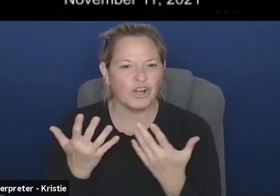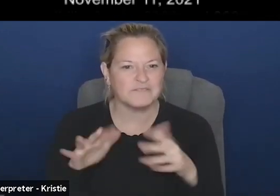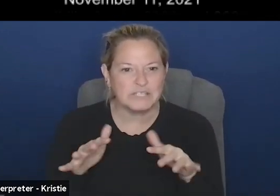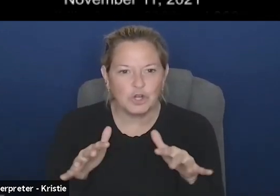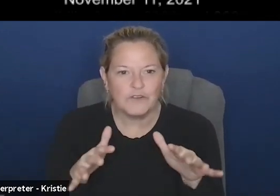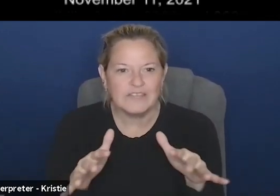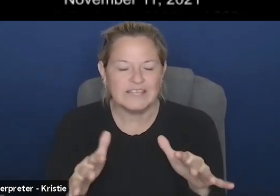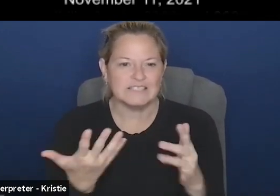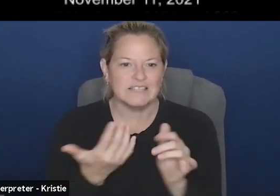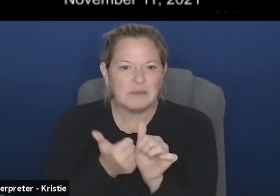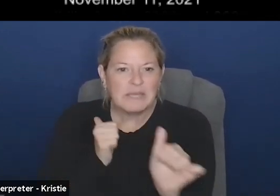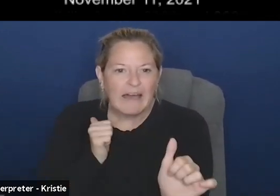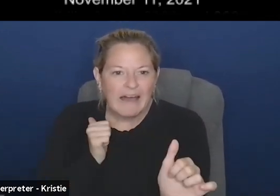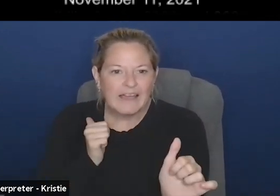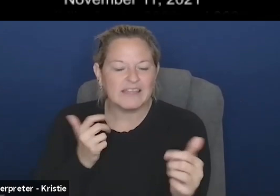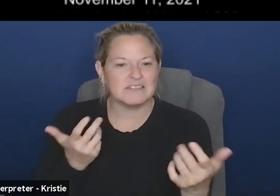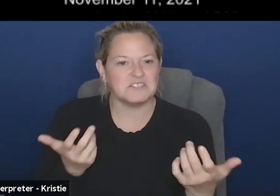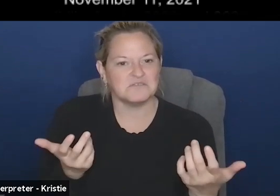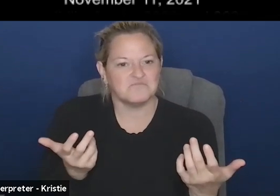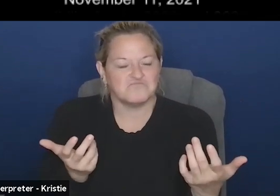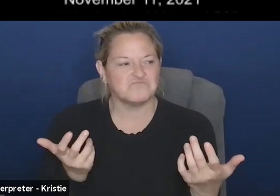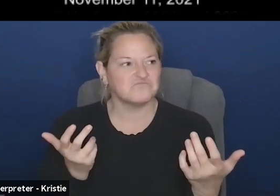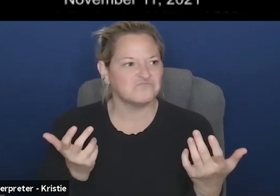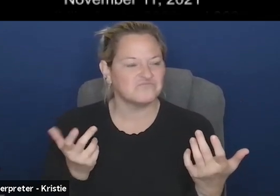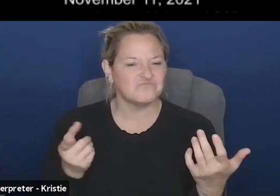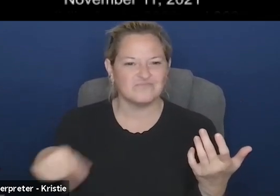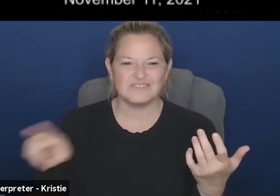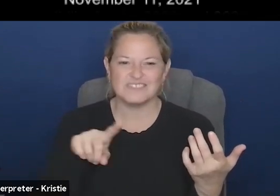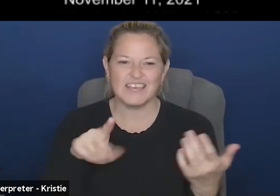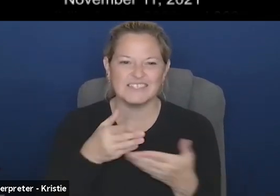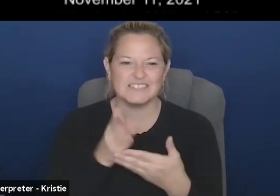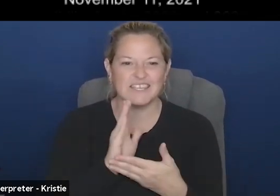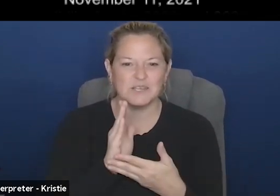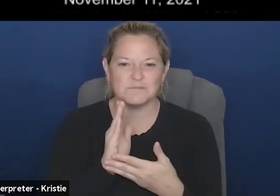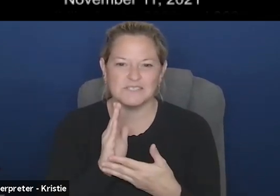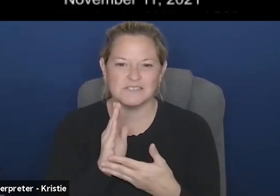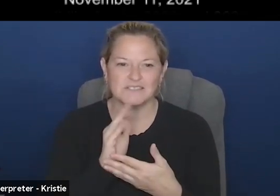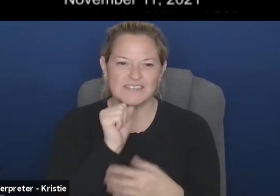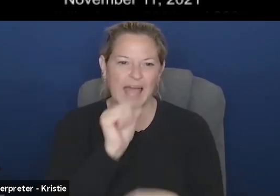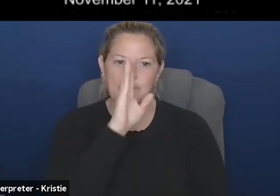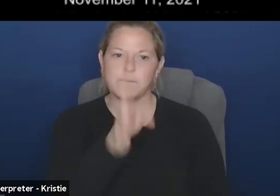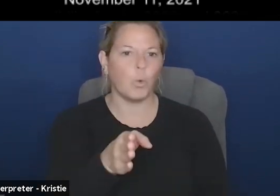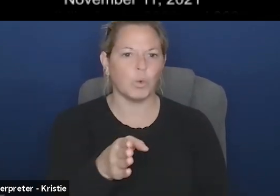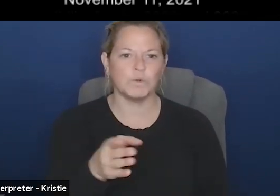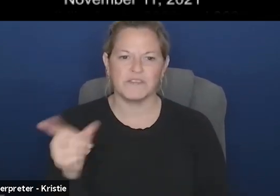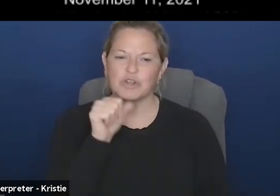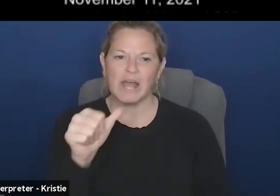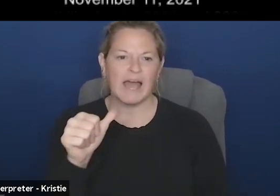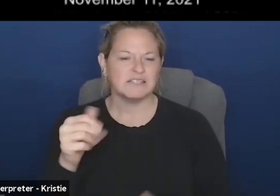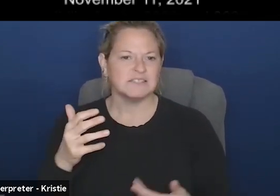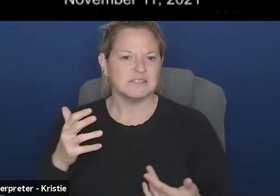about things, a little bit, sort of not as bold and out there as I wanted blind